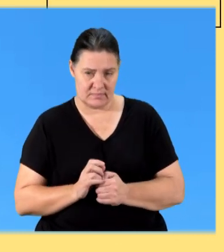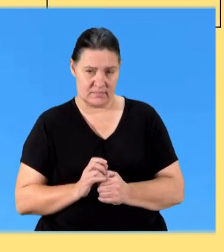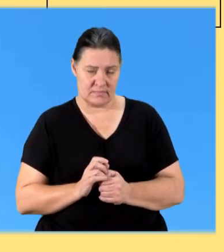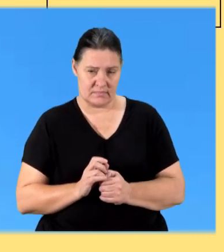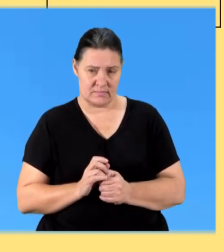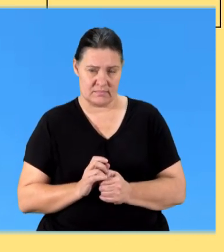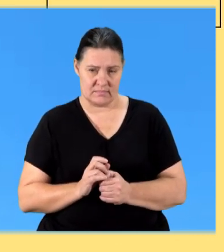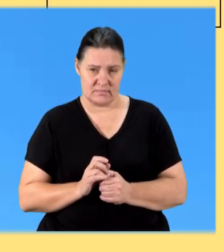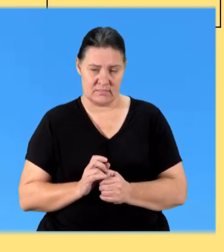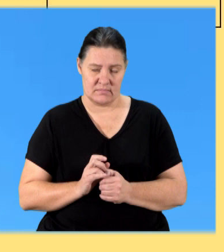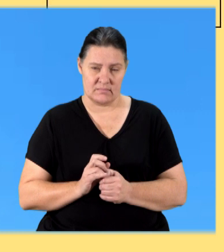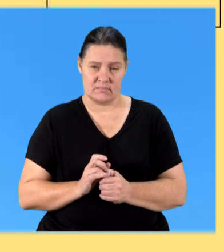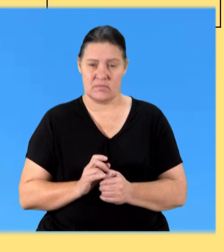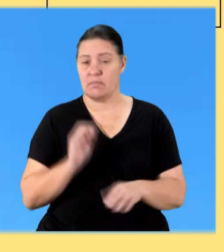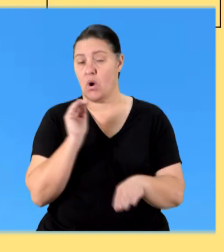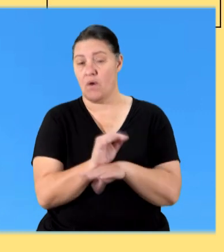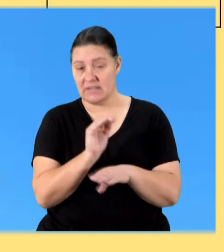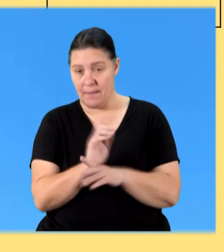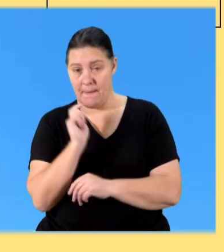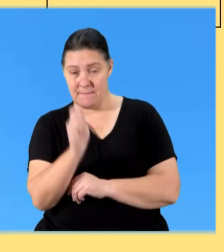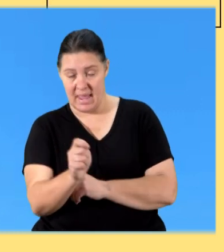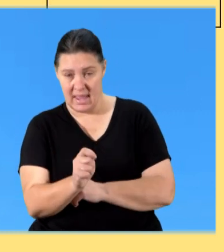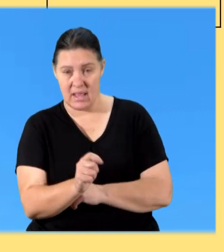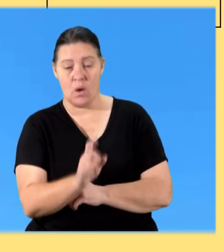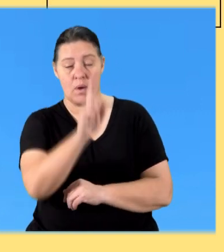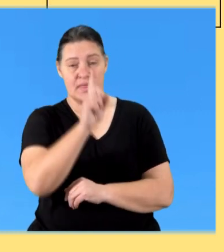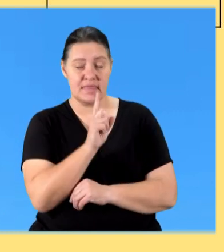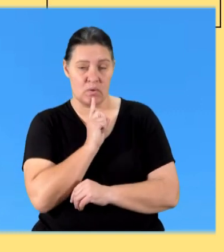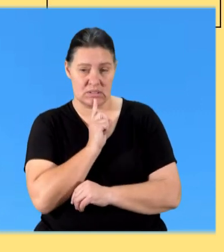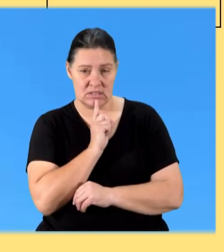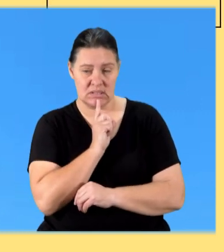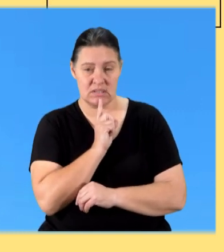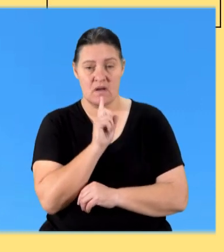That means the overtime that we're going to pay him is